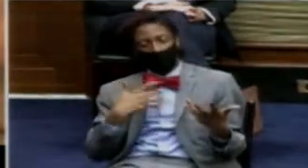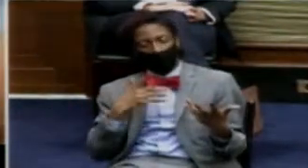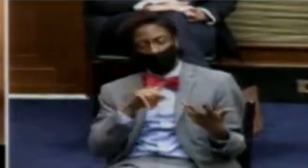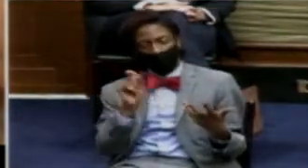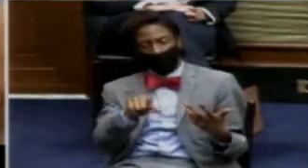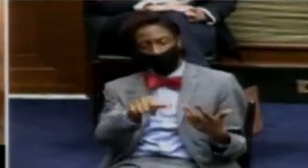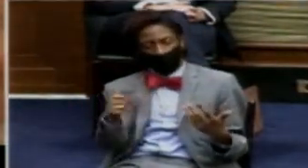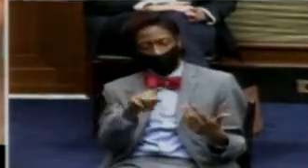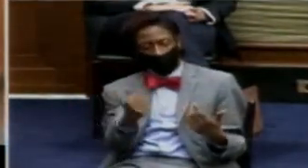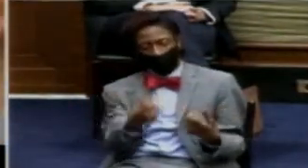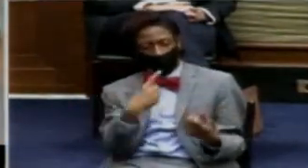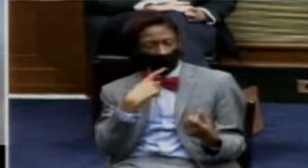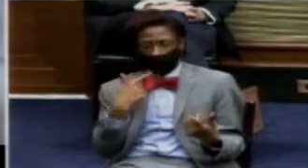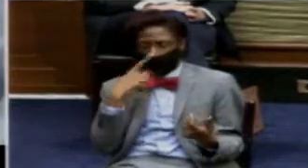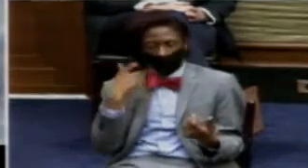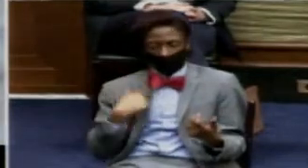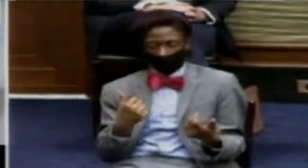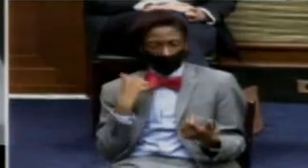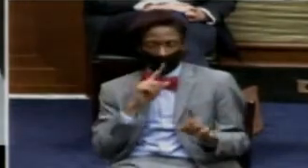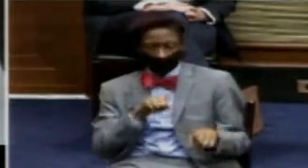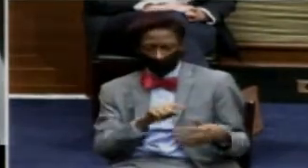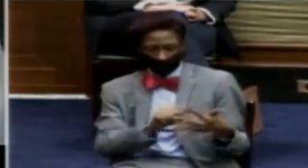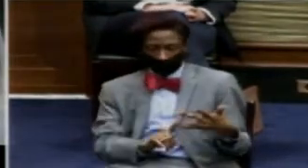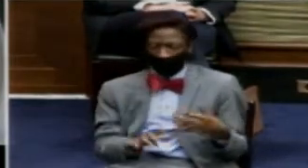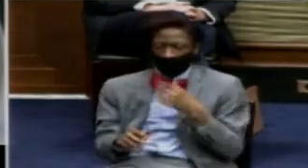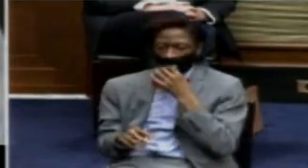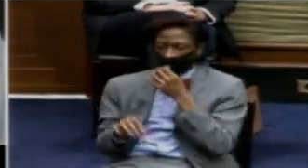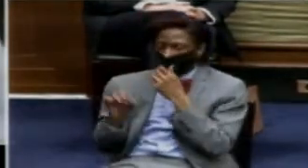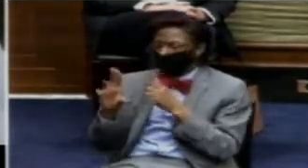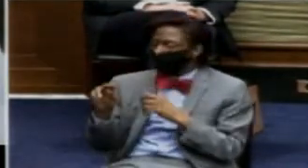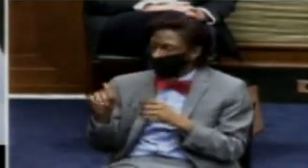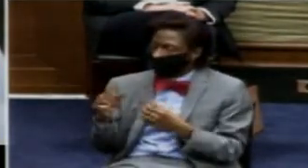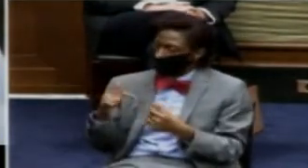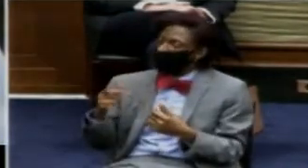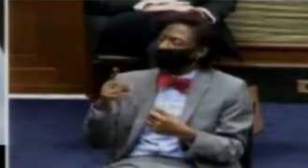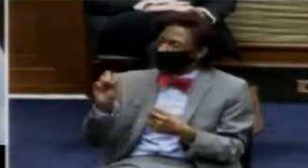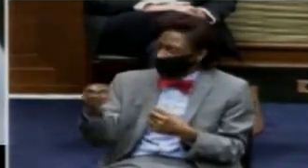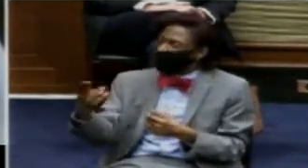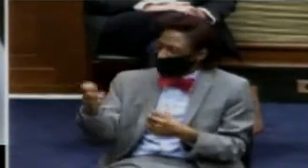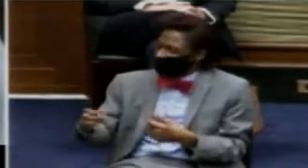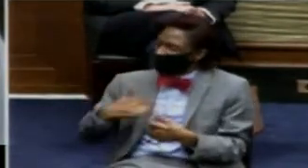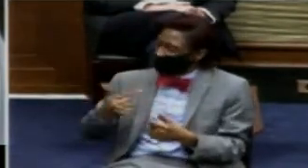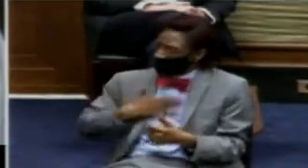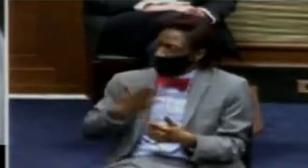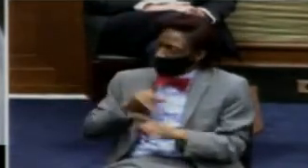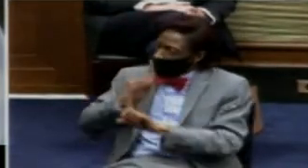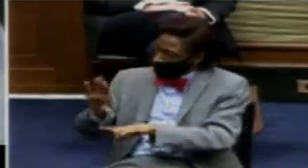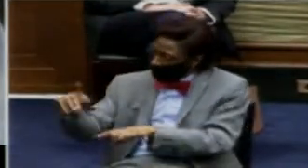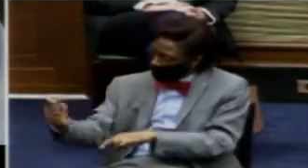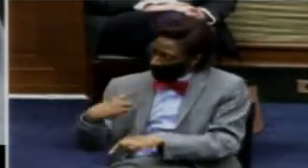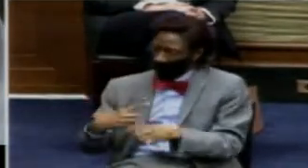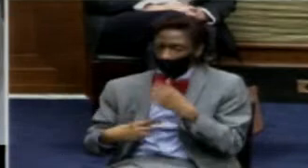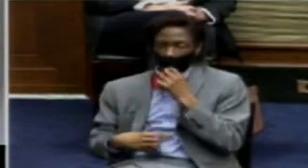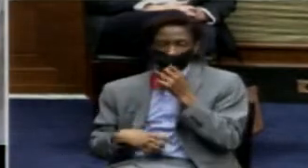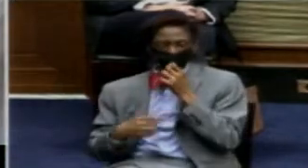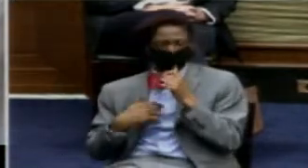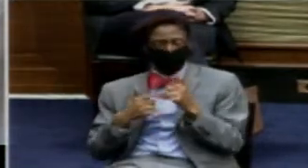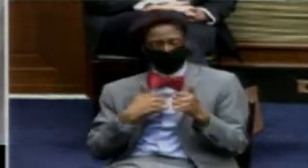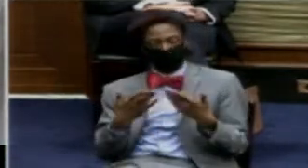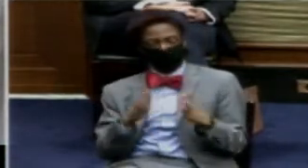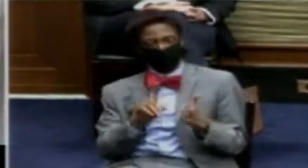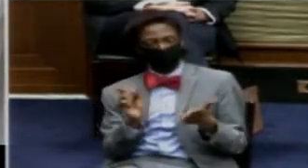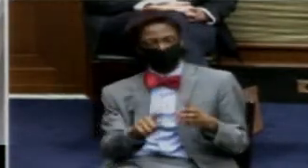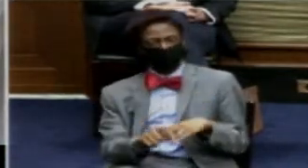because she won't answer these, and I think it's because there No, really is she's none. happy to answer your questions. A general question